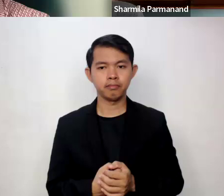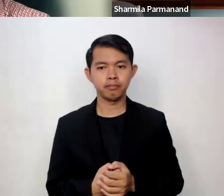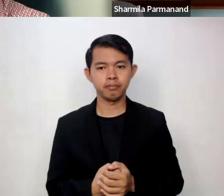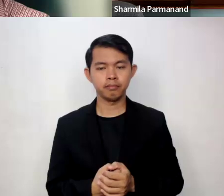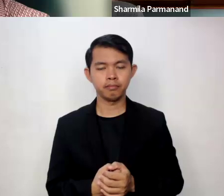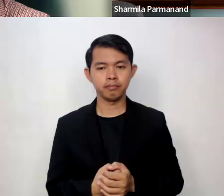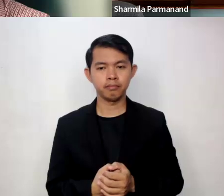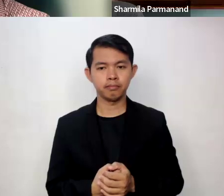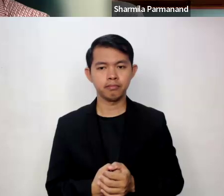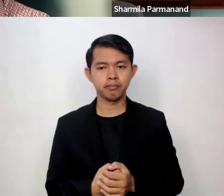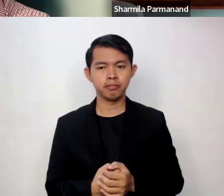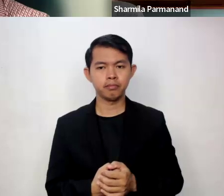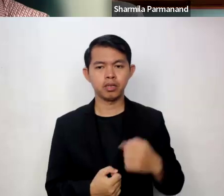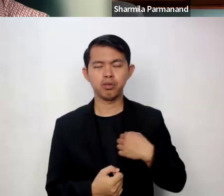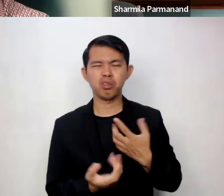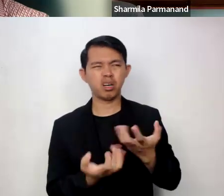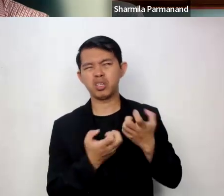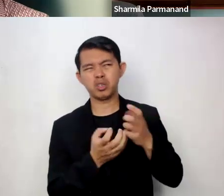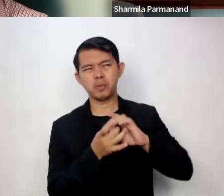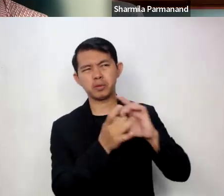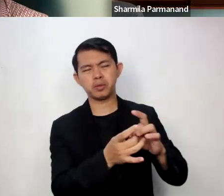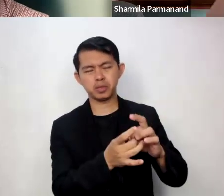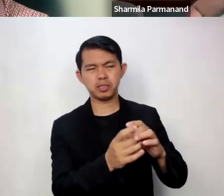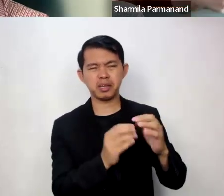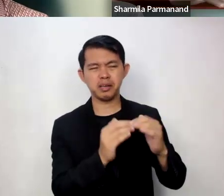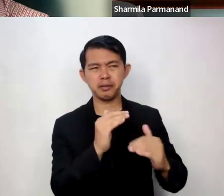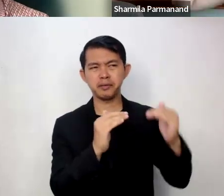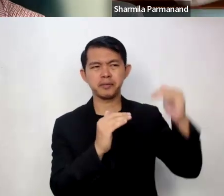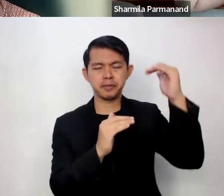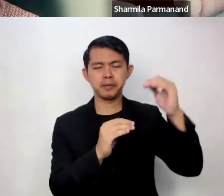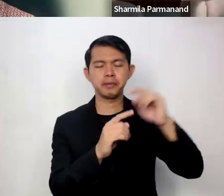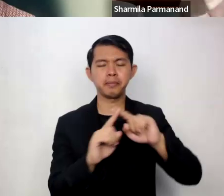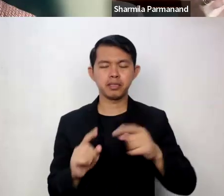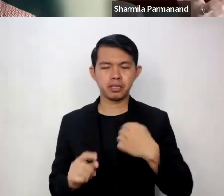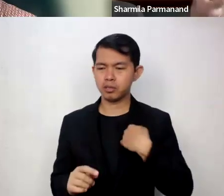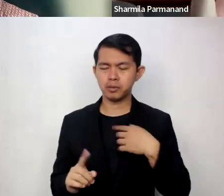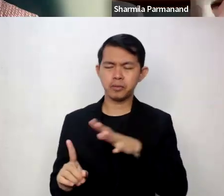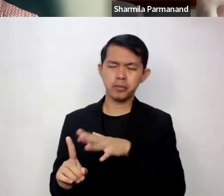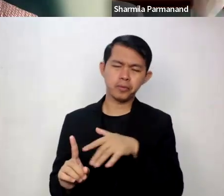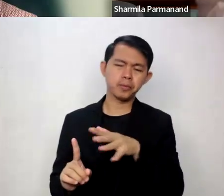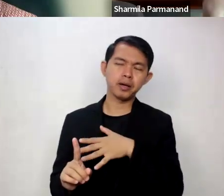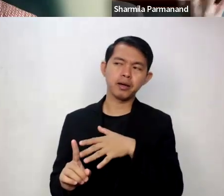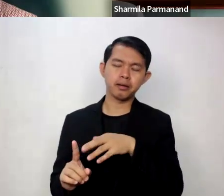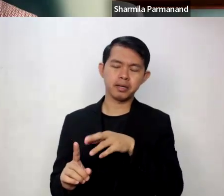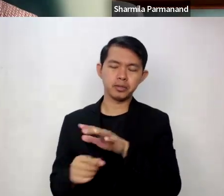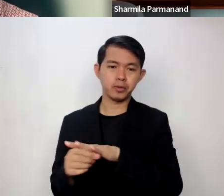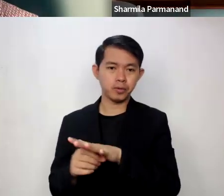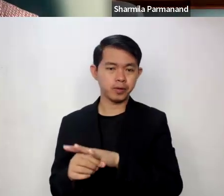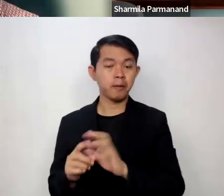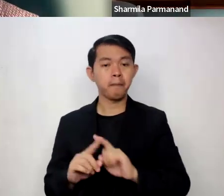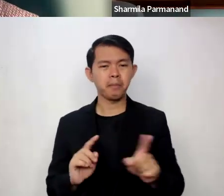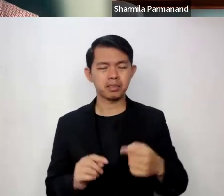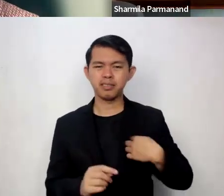the hierarchy, but I also don't want to romanticize the local. So parang ang hirap nun, diba? I also don't want to pretend